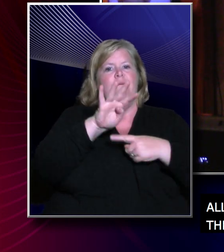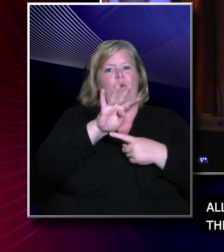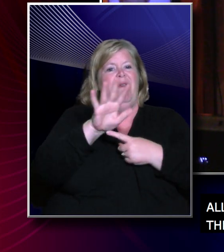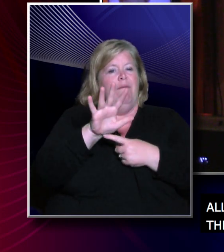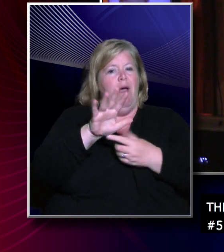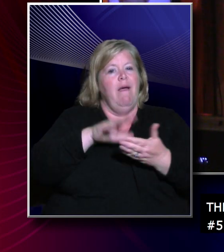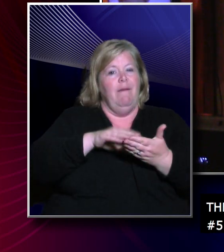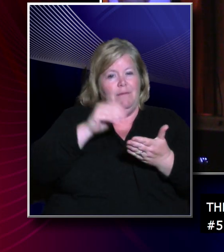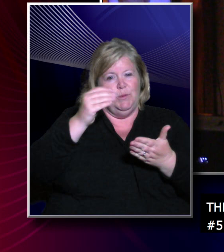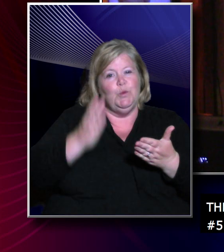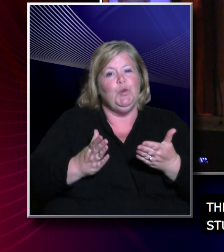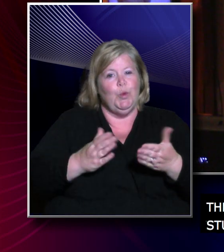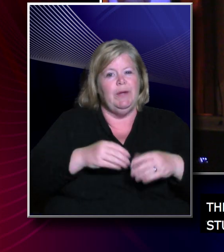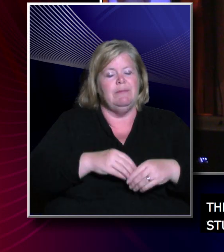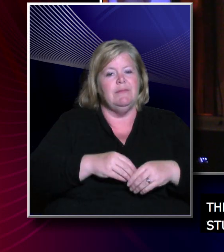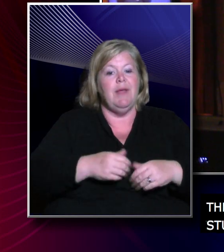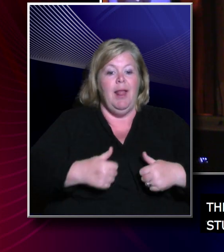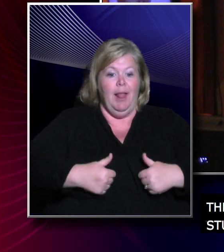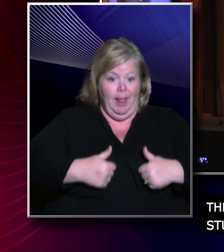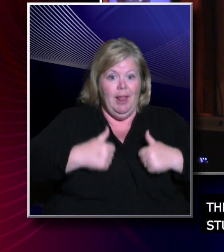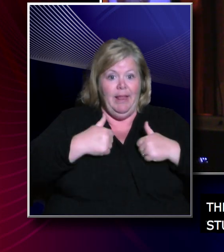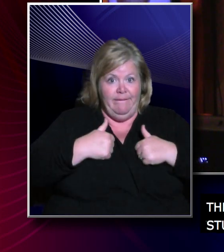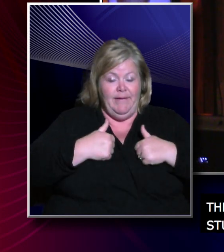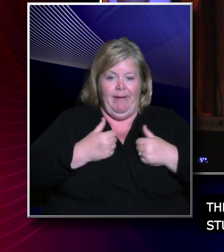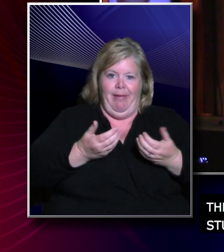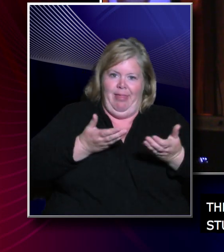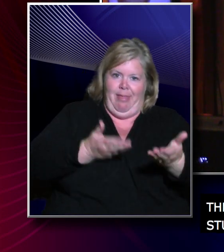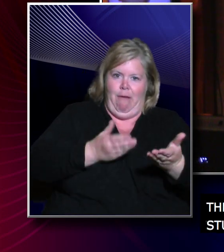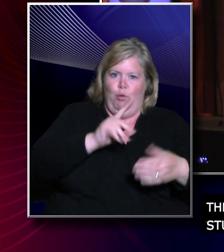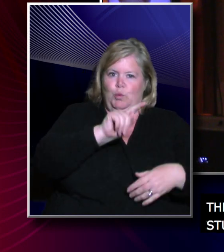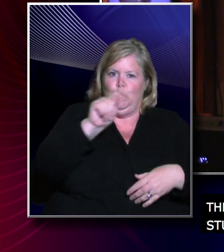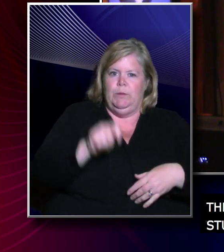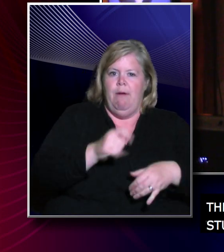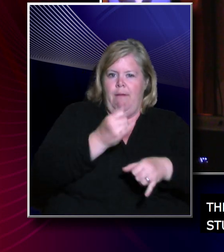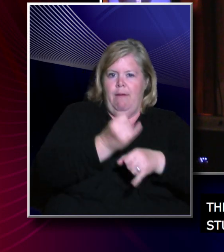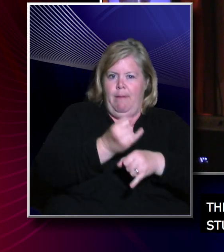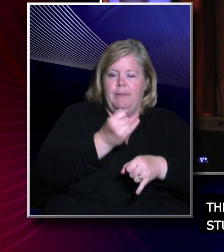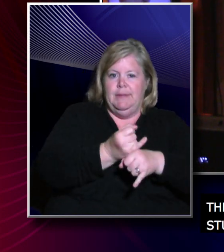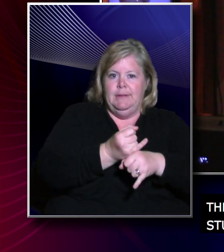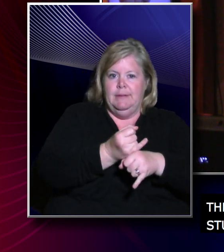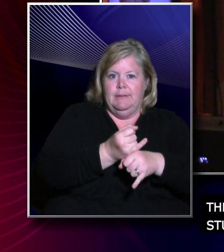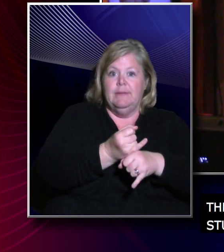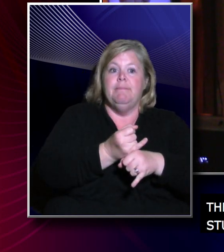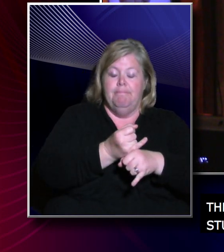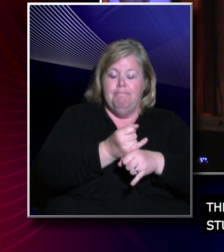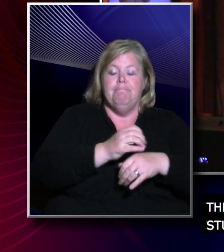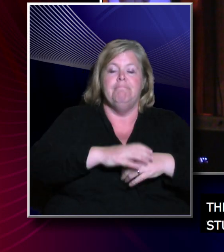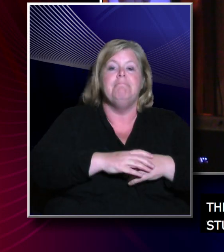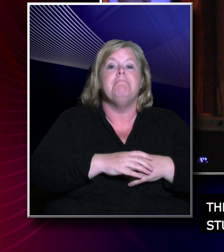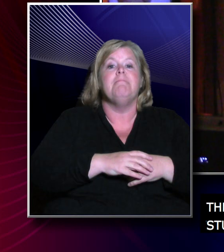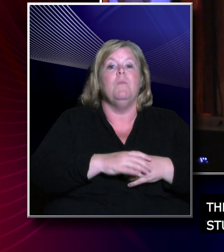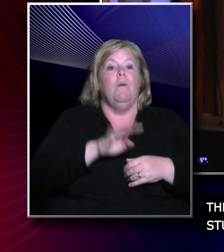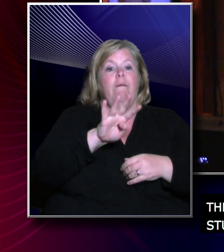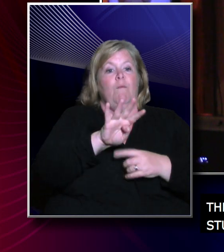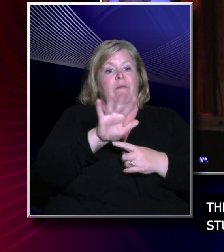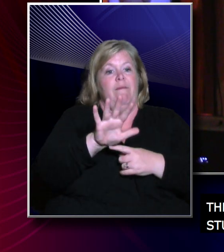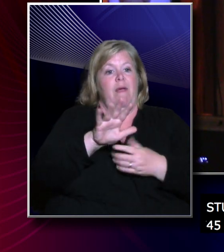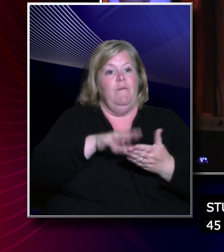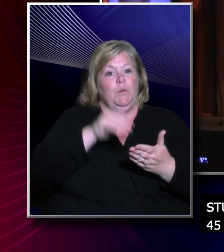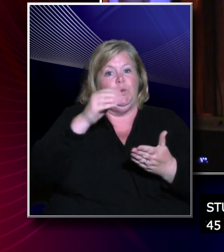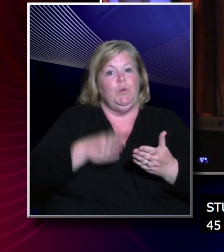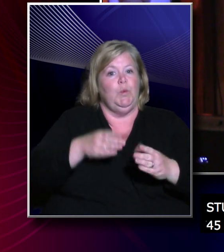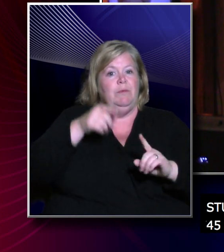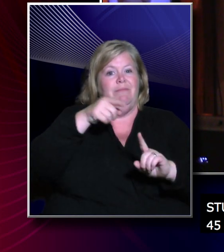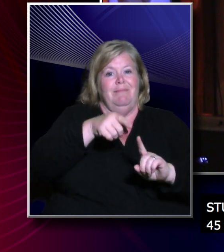students living on the Tucson campus. So with those 45 students, there